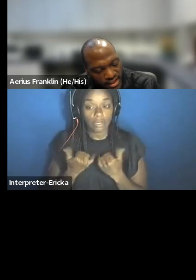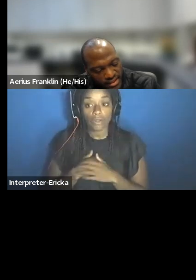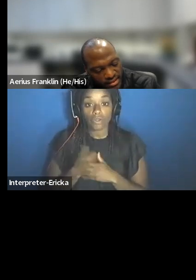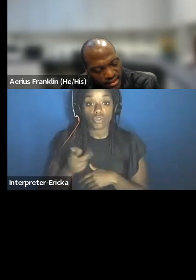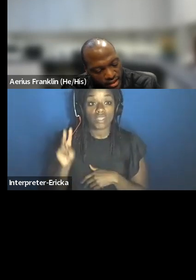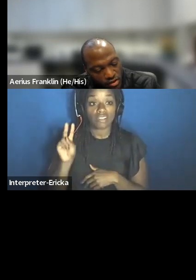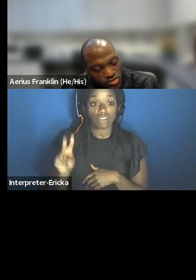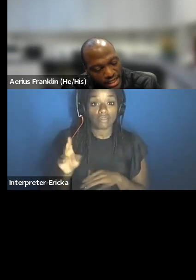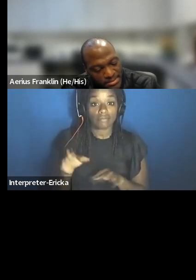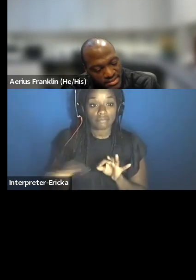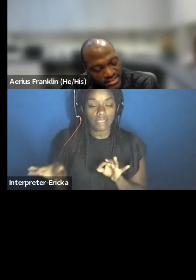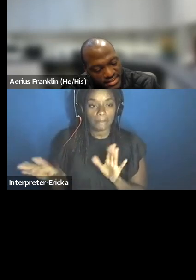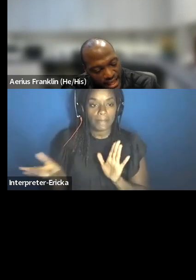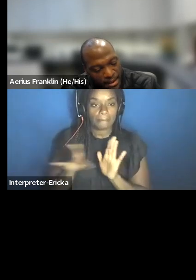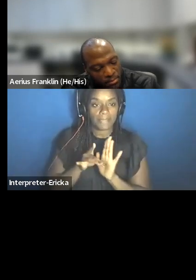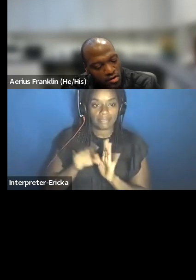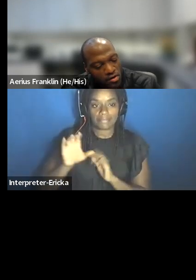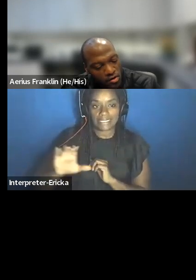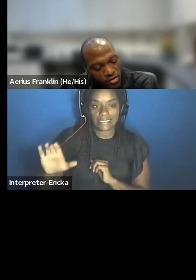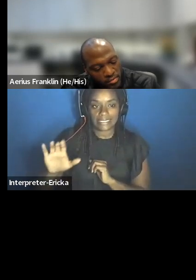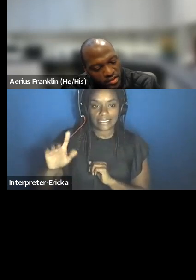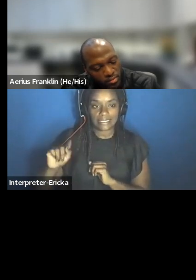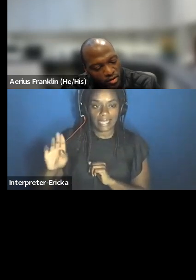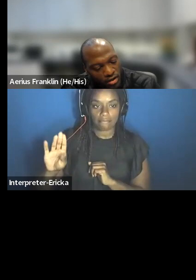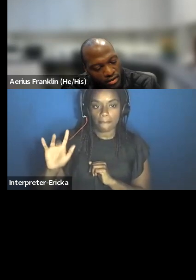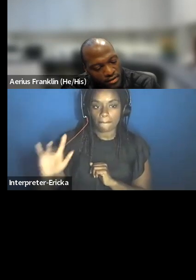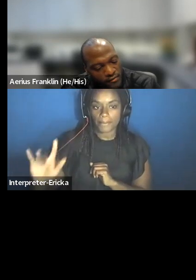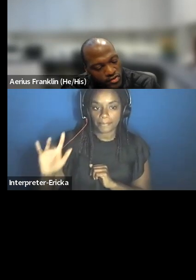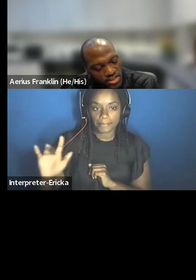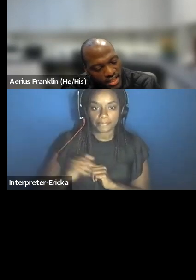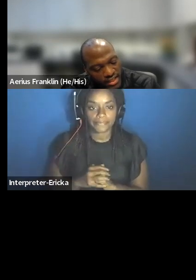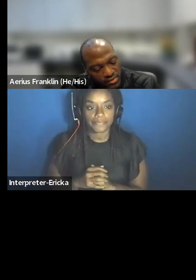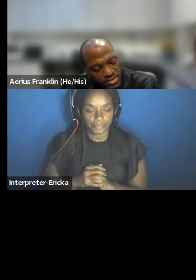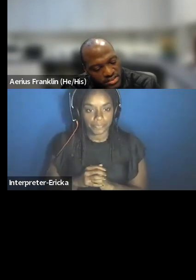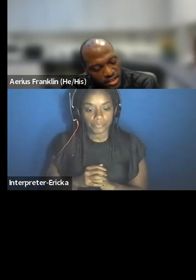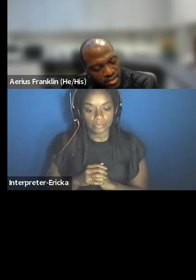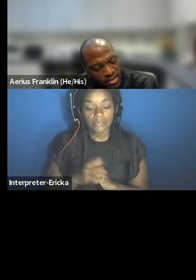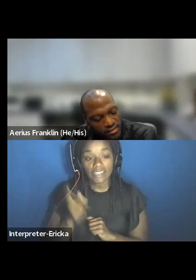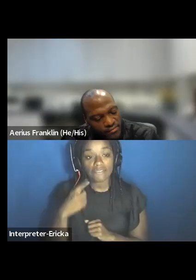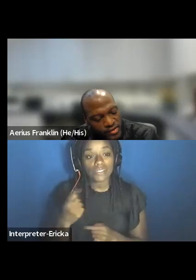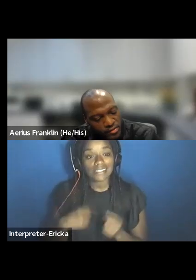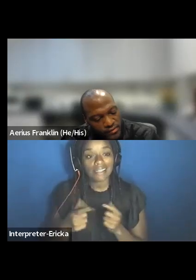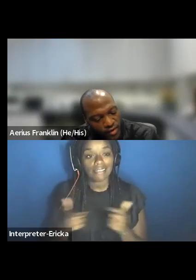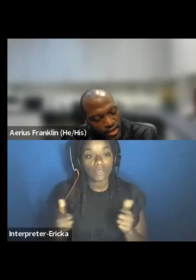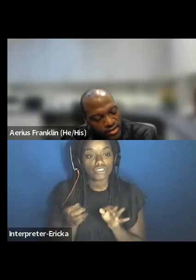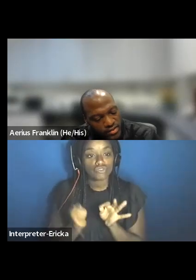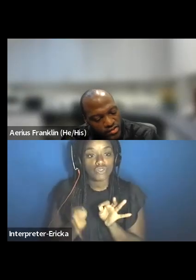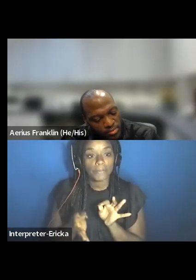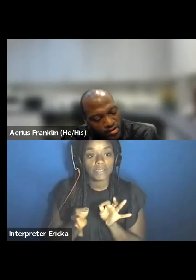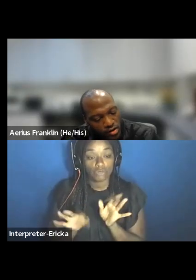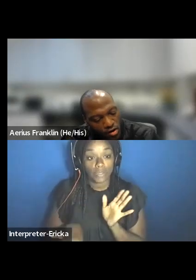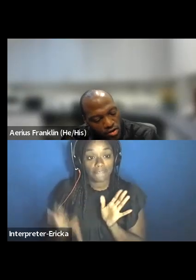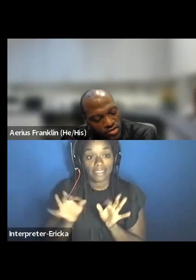by selecting the closed captioning tab on the menu bar. For sign language interpreting, you can find